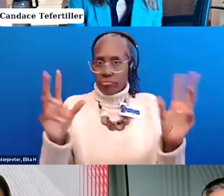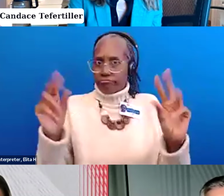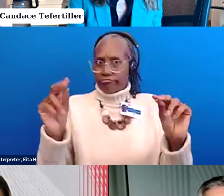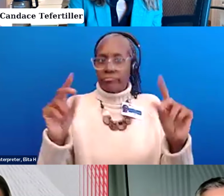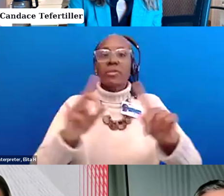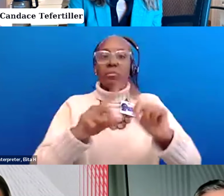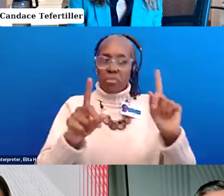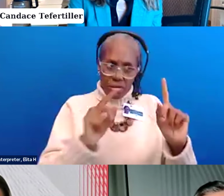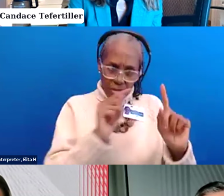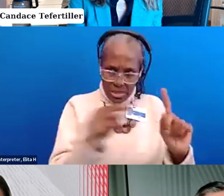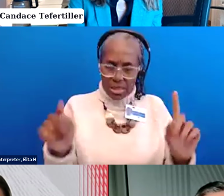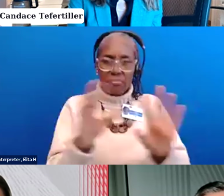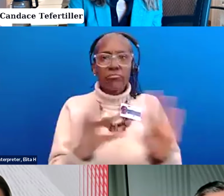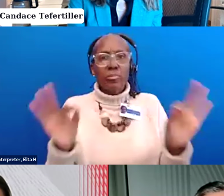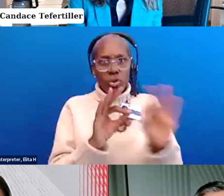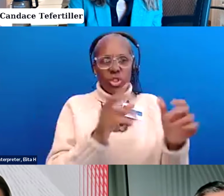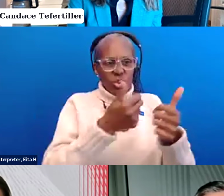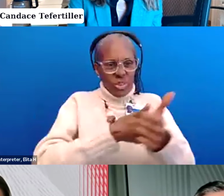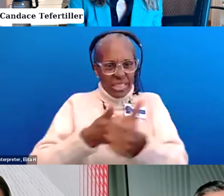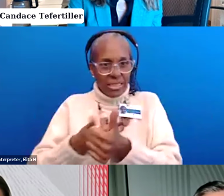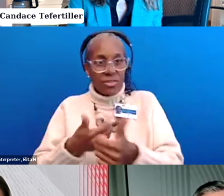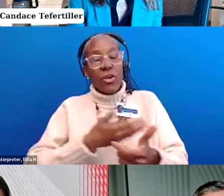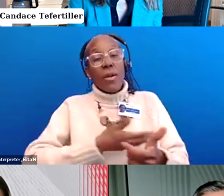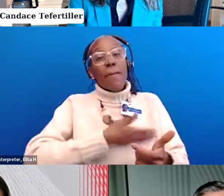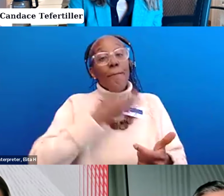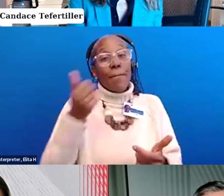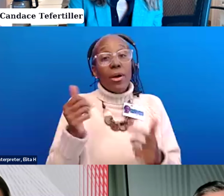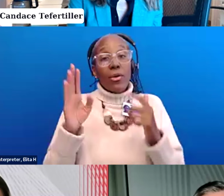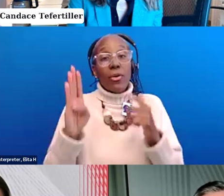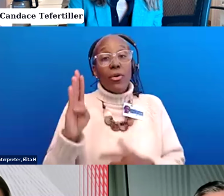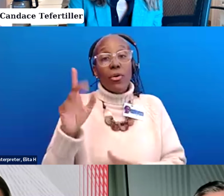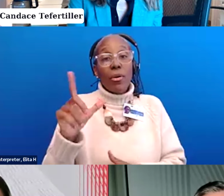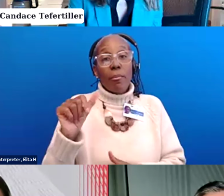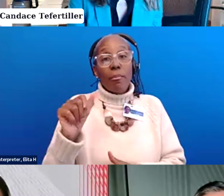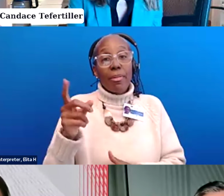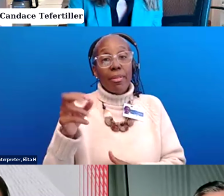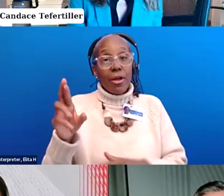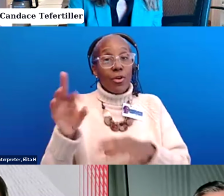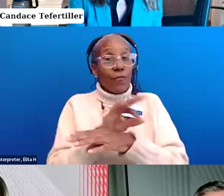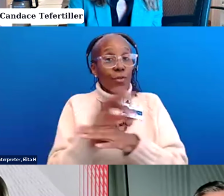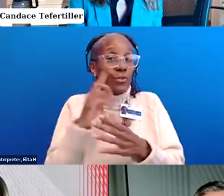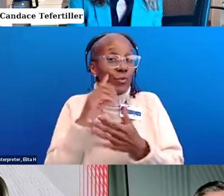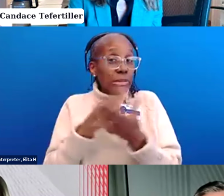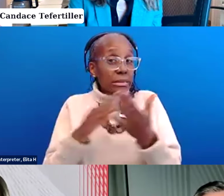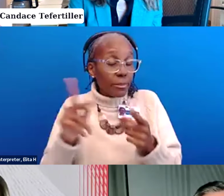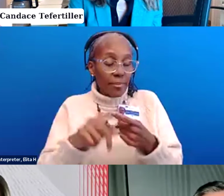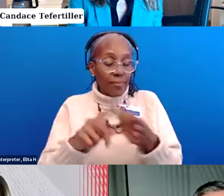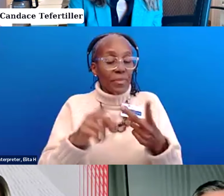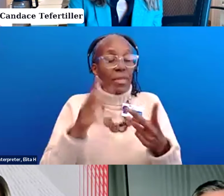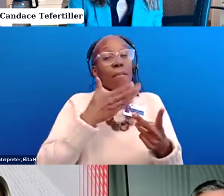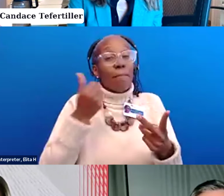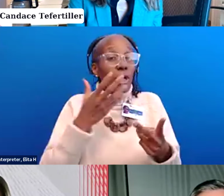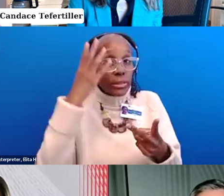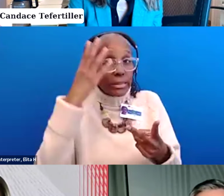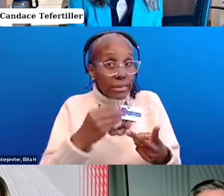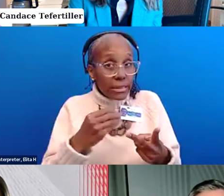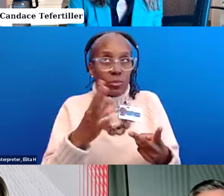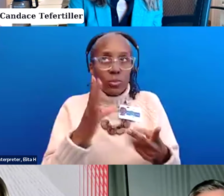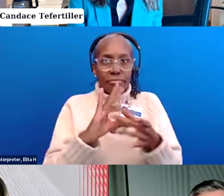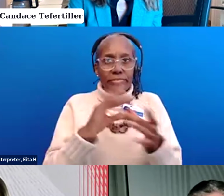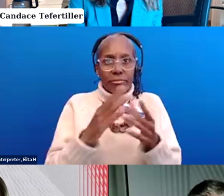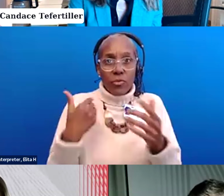but are very meaningful. Better bladder function for some people, better sleep, things that we've mentioned before.